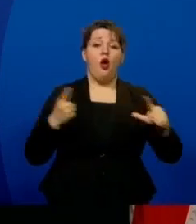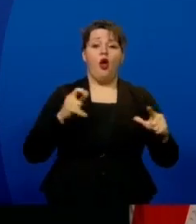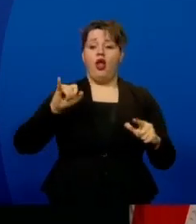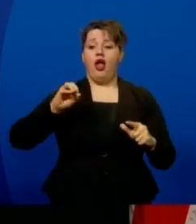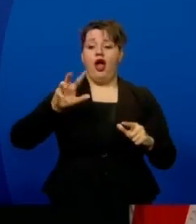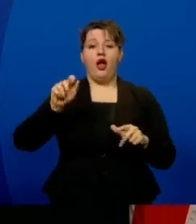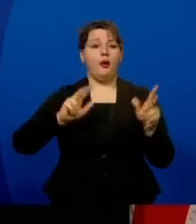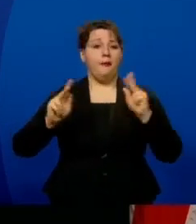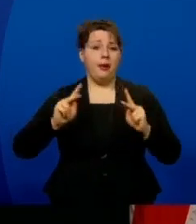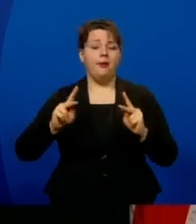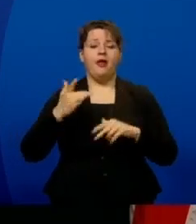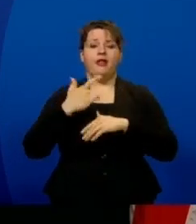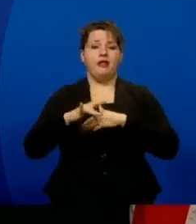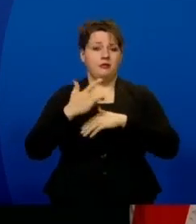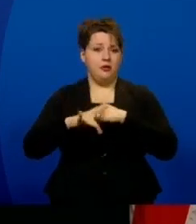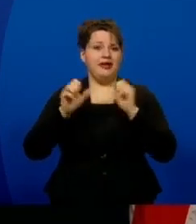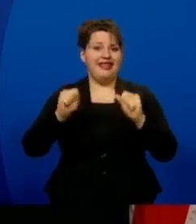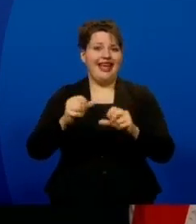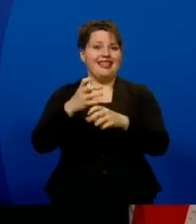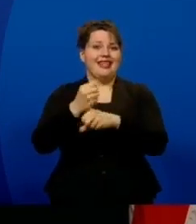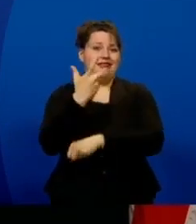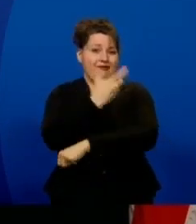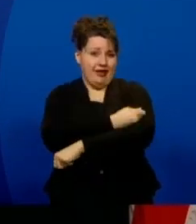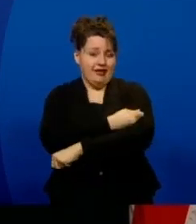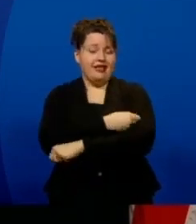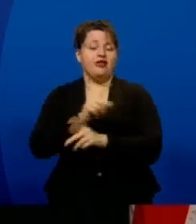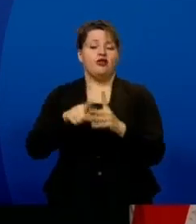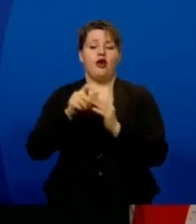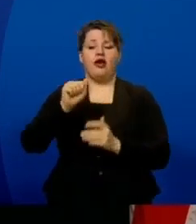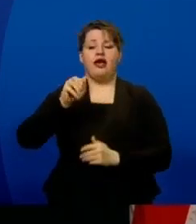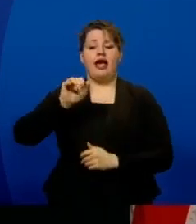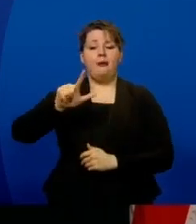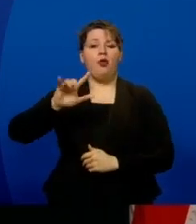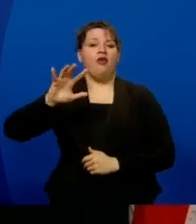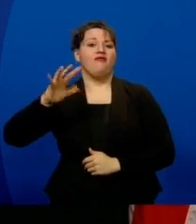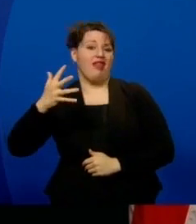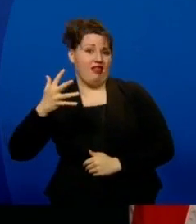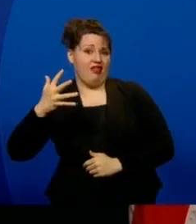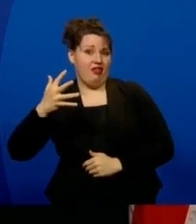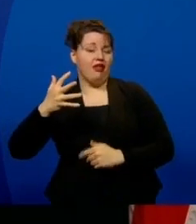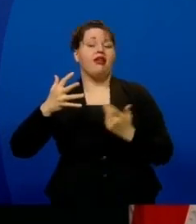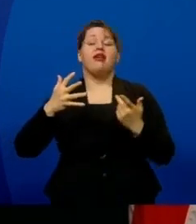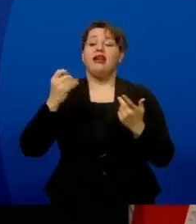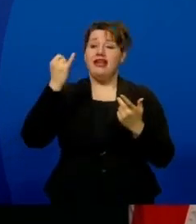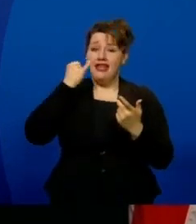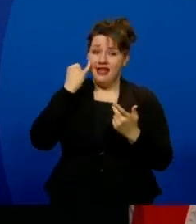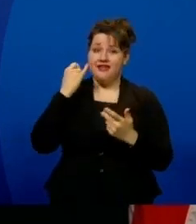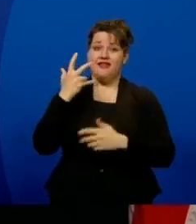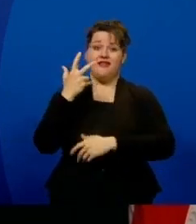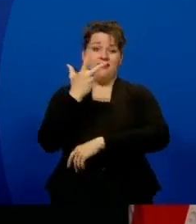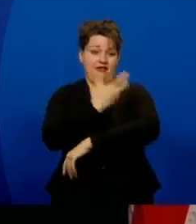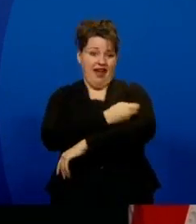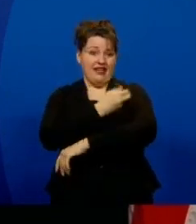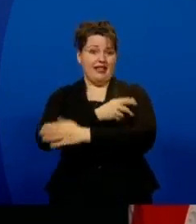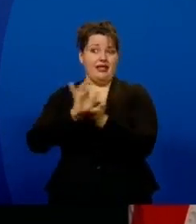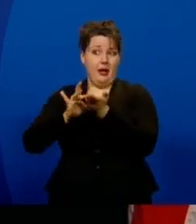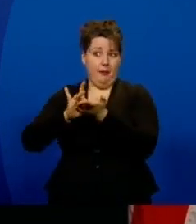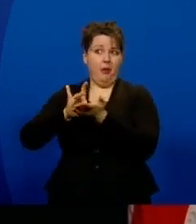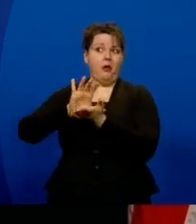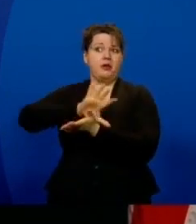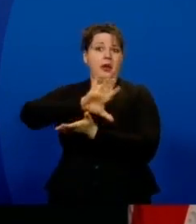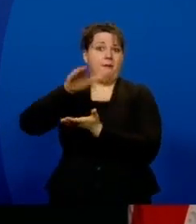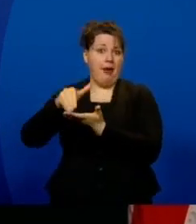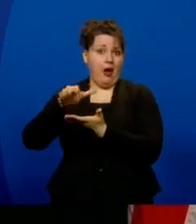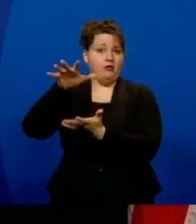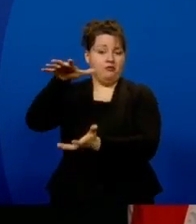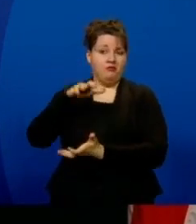be eligible for vaccination starting Monday, April 5th, as long as the vaccine allocation increases,